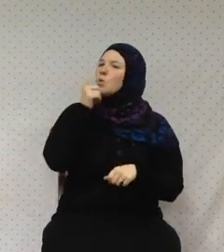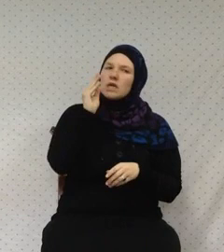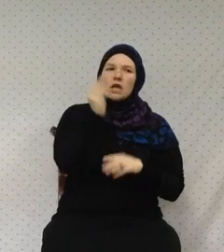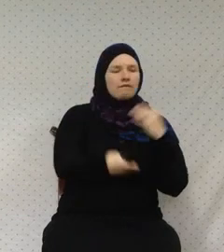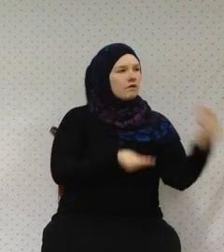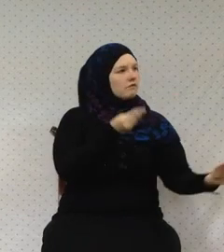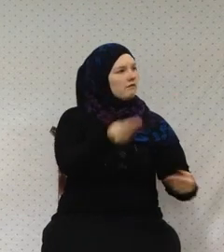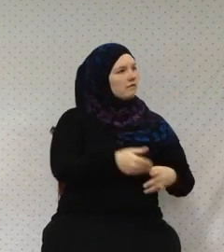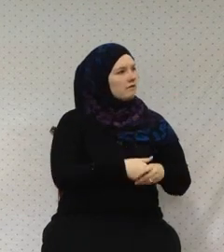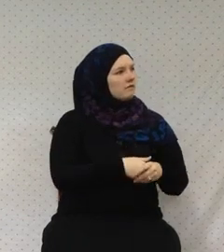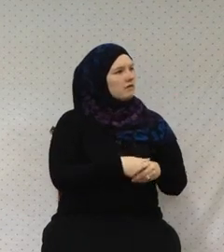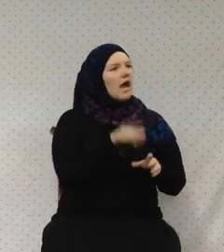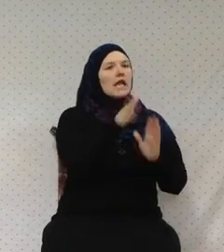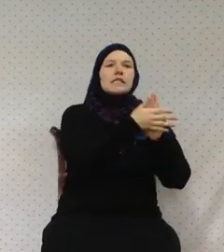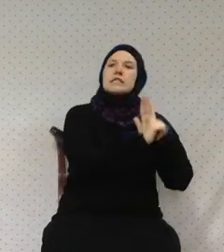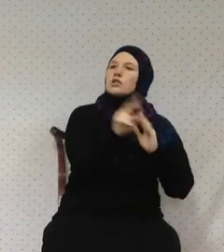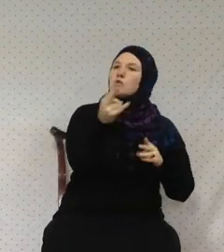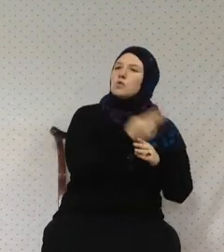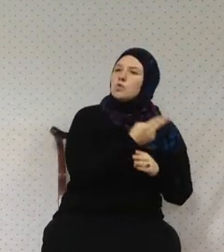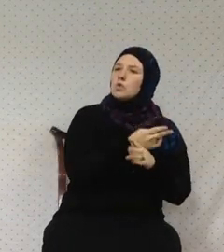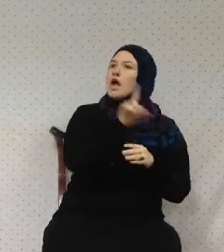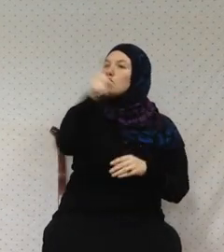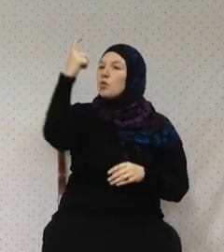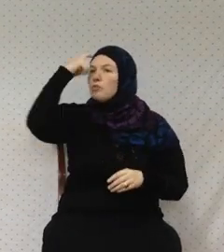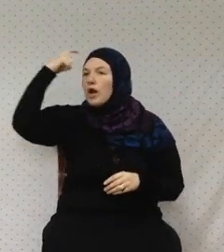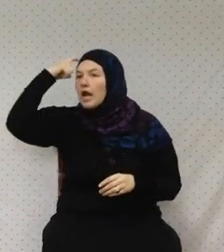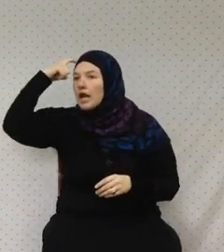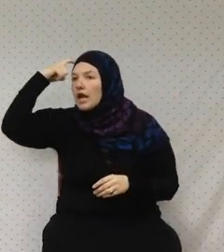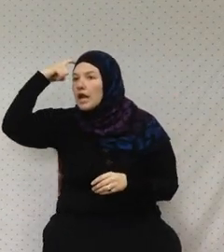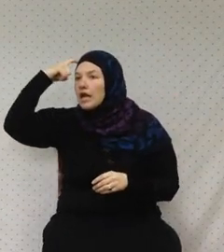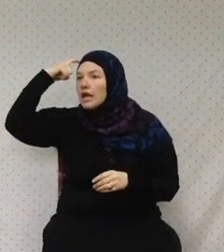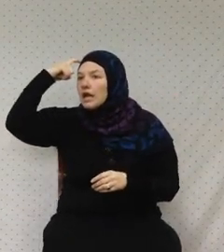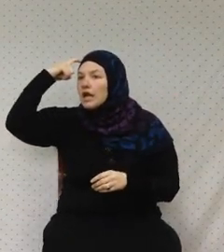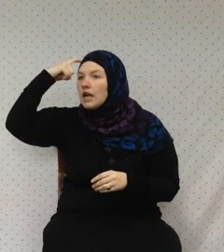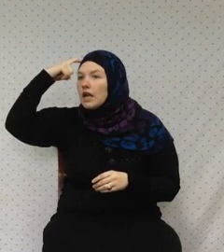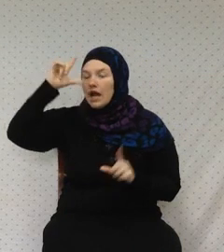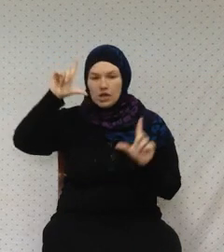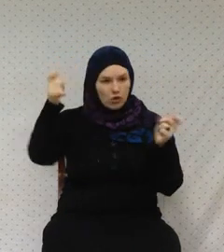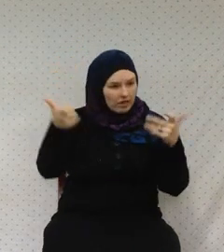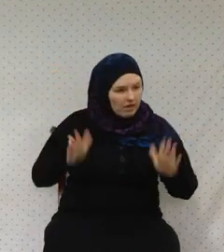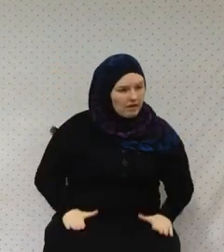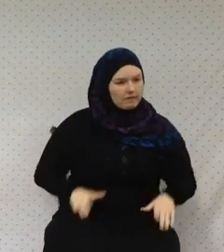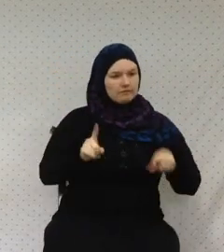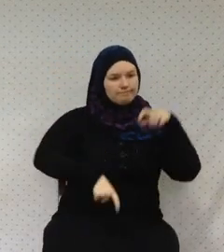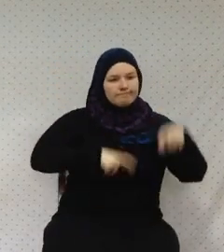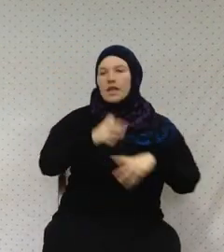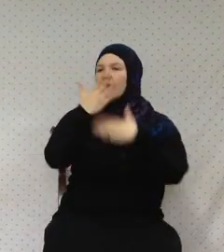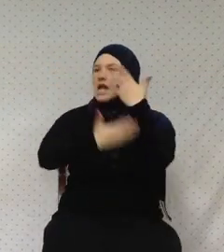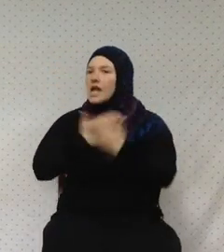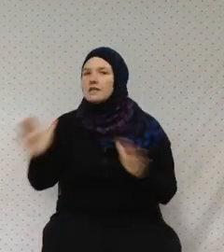the skills you use, and the brain that works, and the legs and the hands that take you where you want?